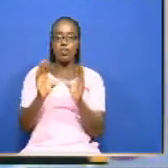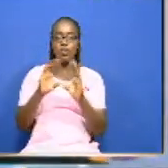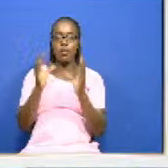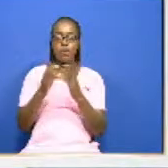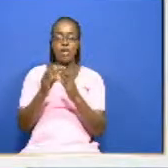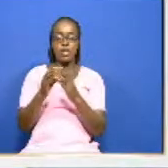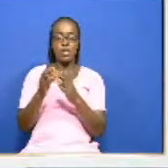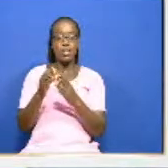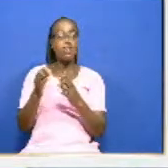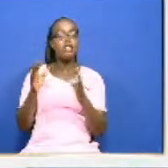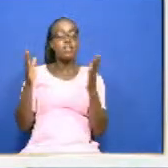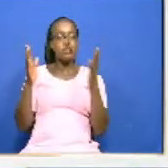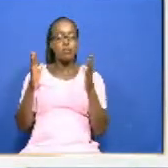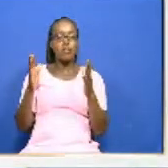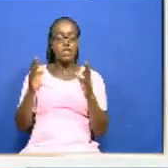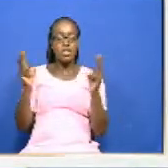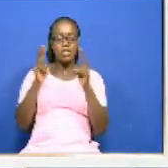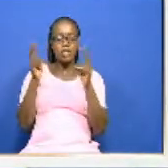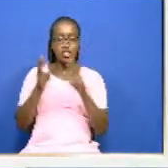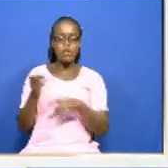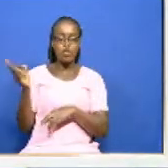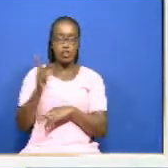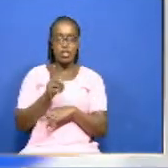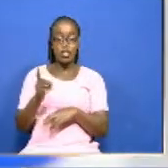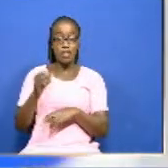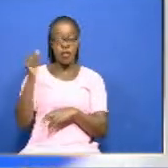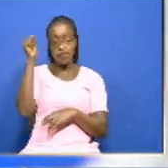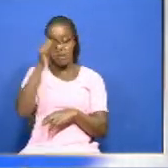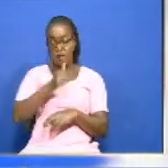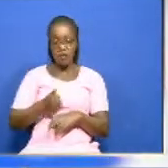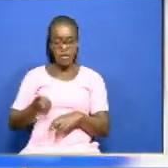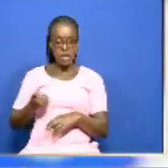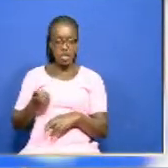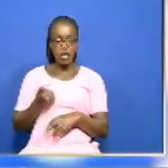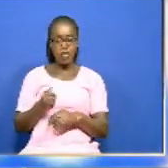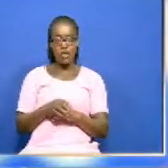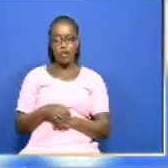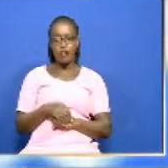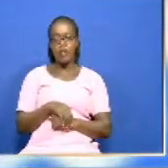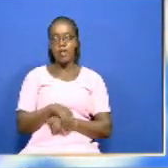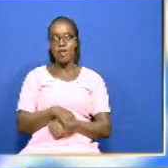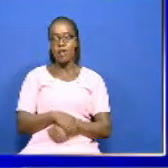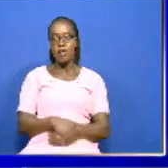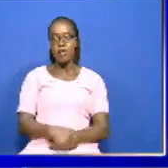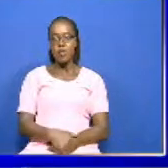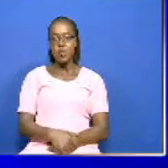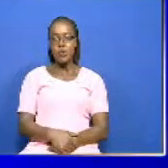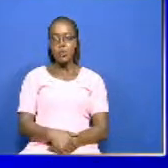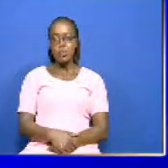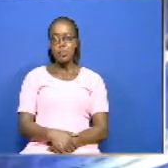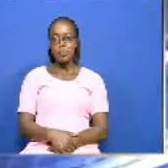Day of the African Girl Child. Caroline Kamar reporting for Channel 1 Lunchtime News.